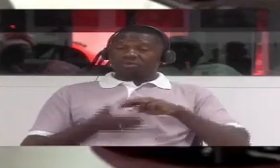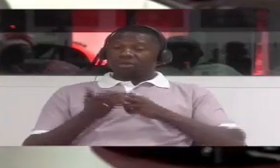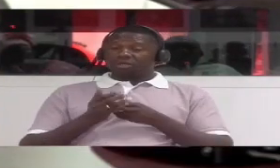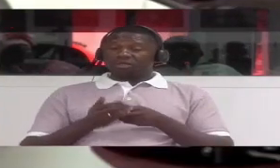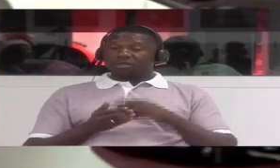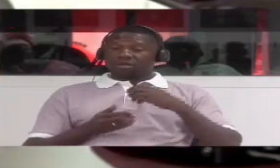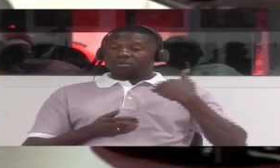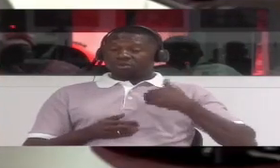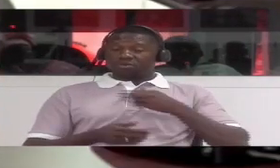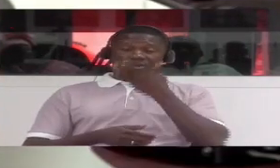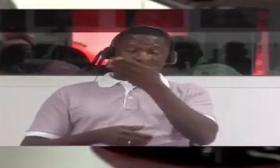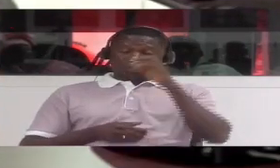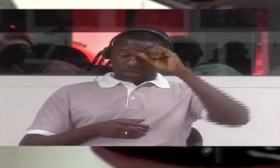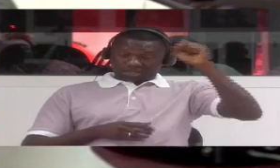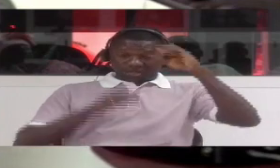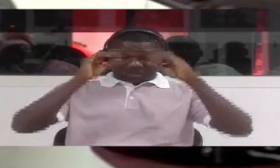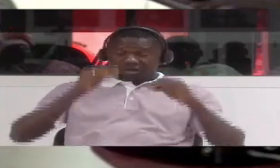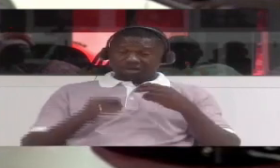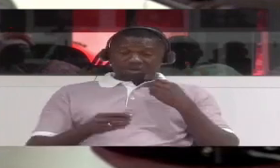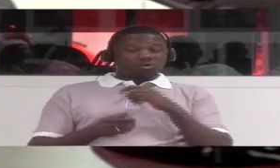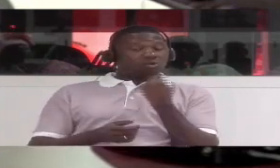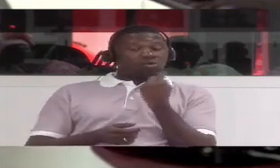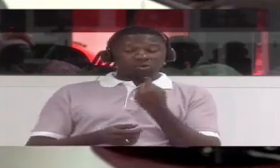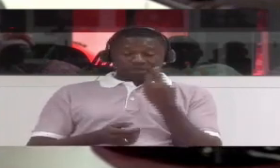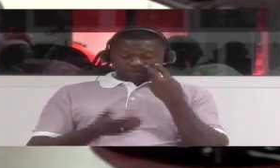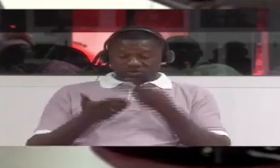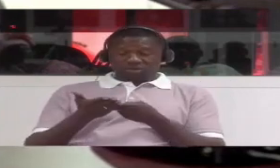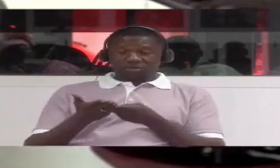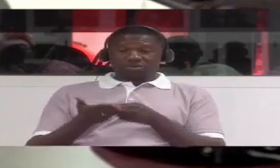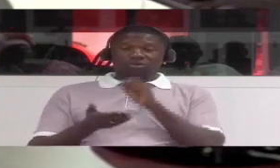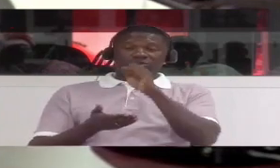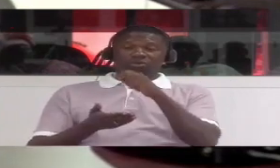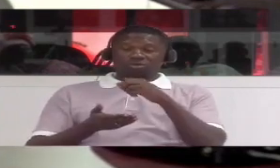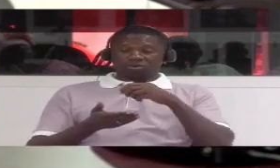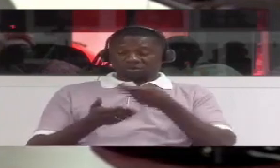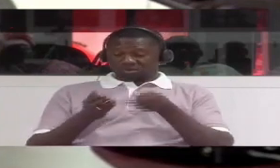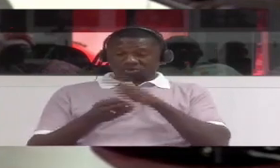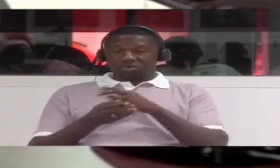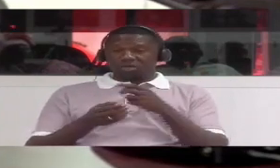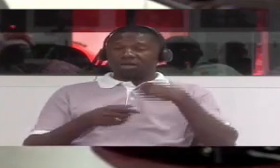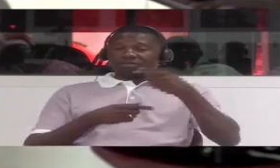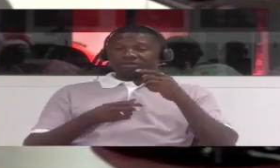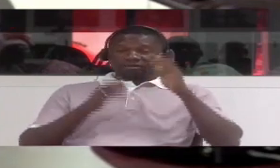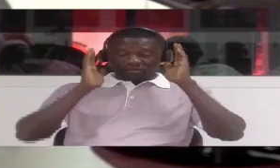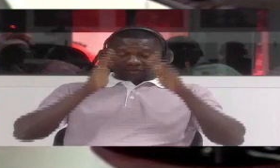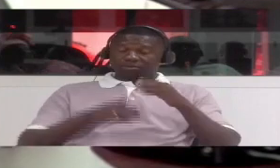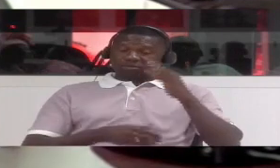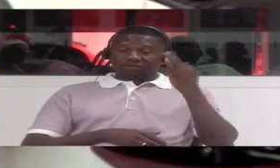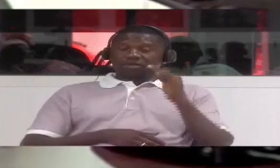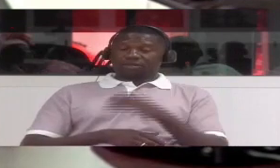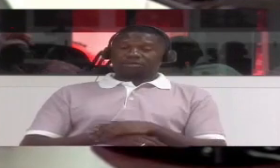after Friday prayers." So you could see all my suspicions were confirmed, that all these things are orchestrated from State